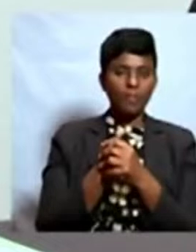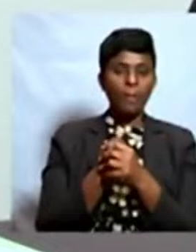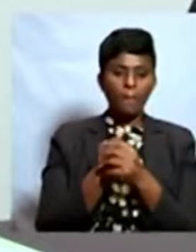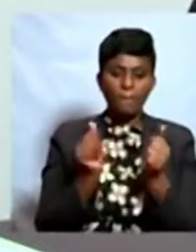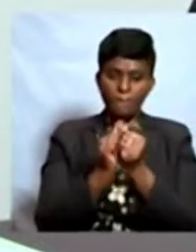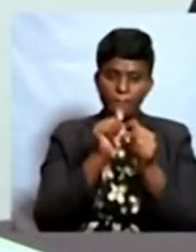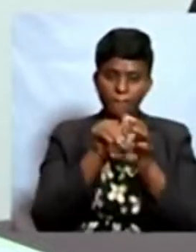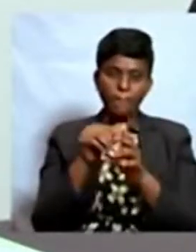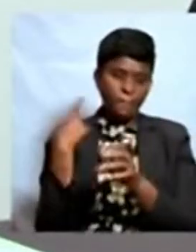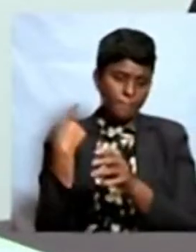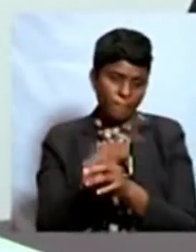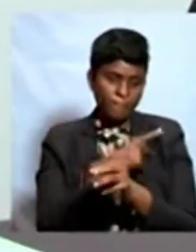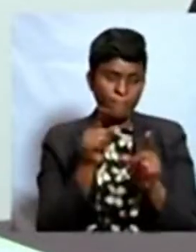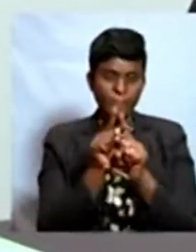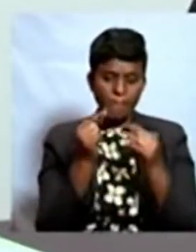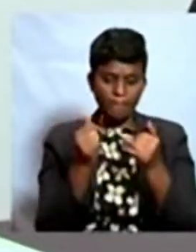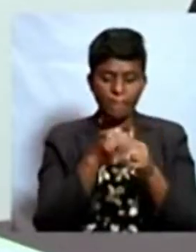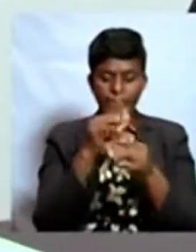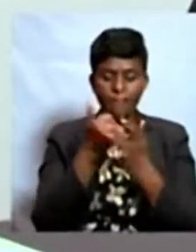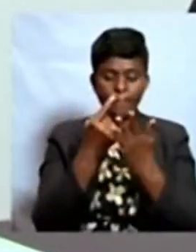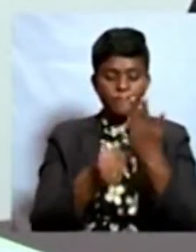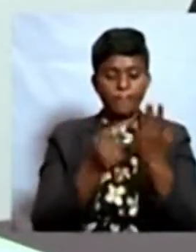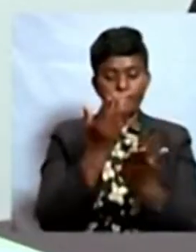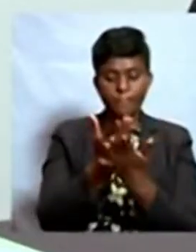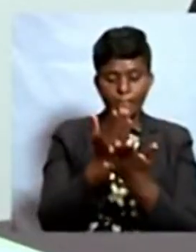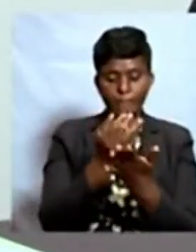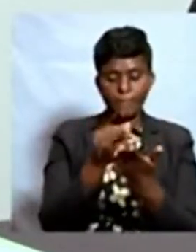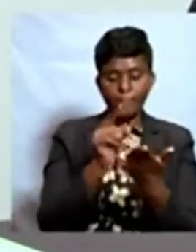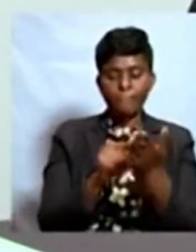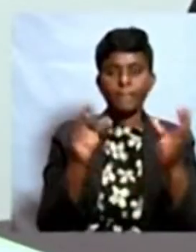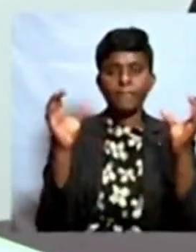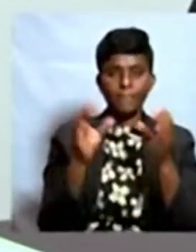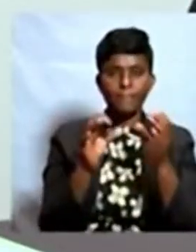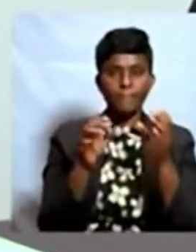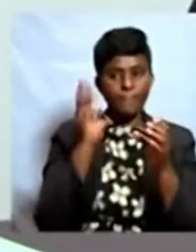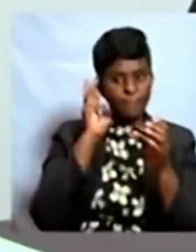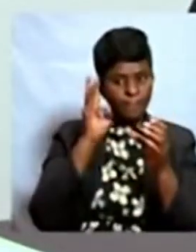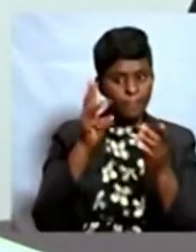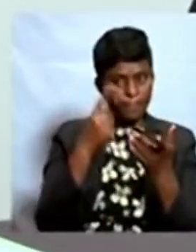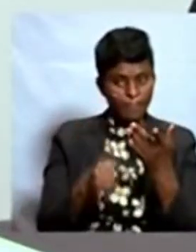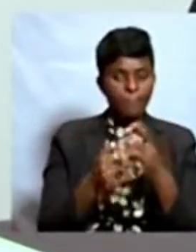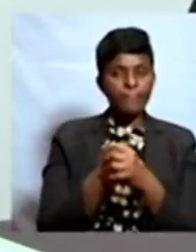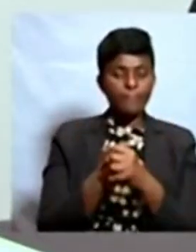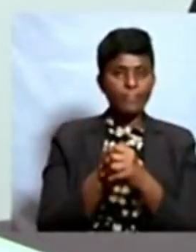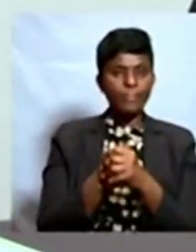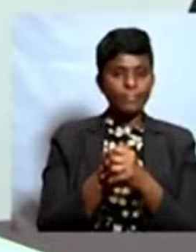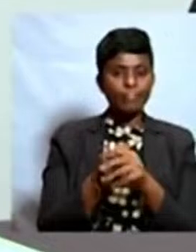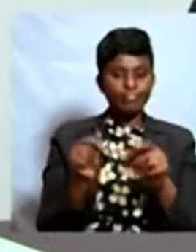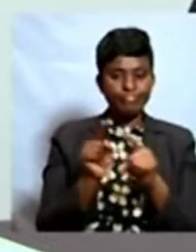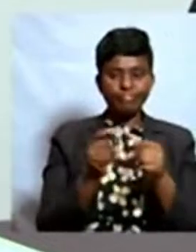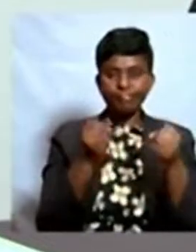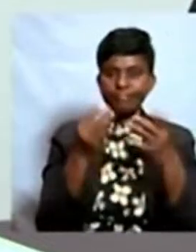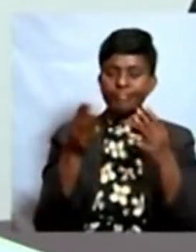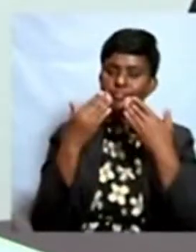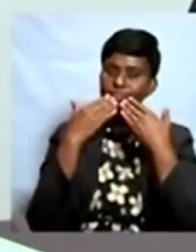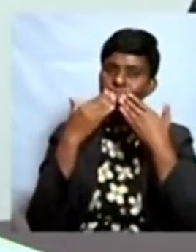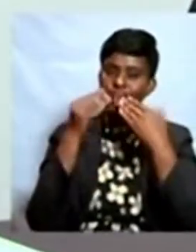within Parliament, and therefore the recommendations of the committee will be most